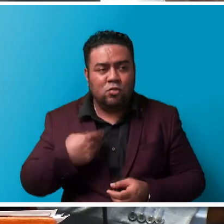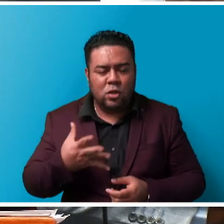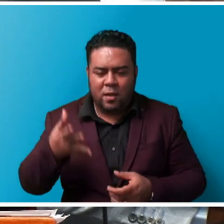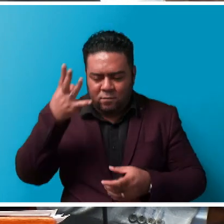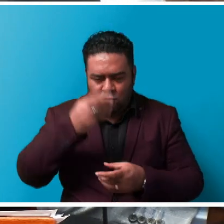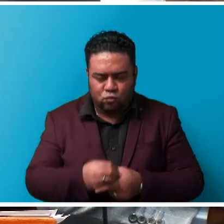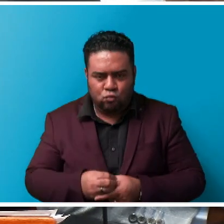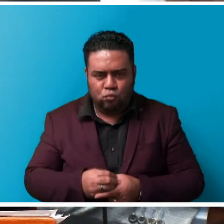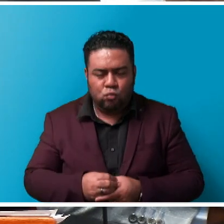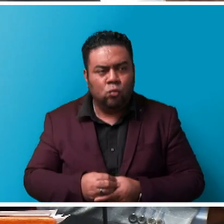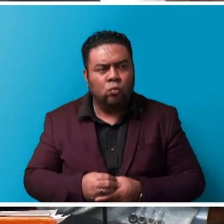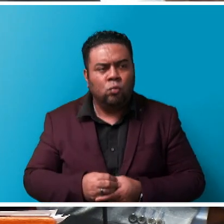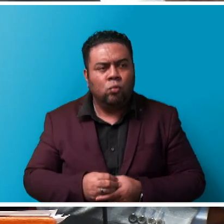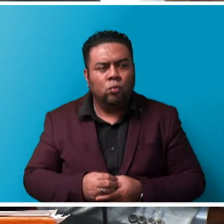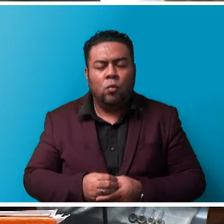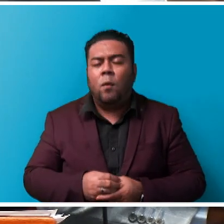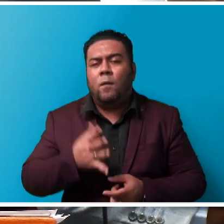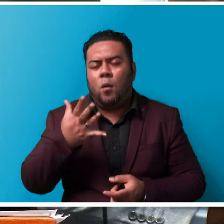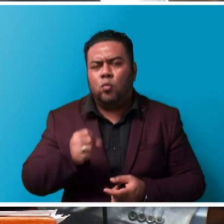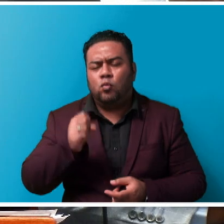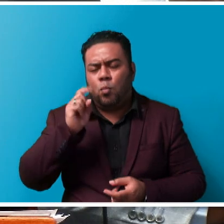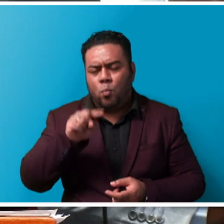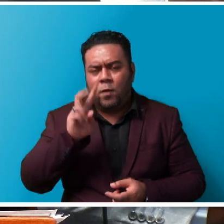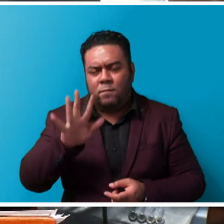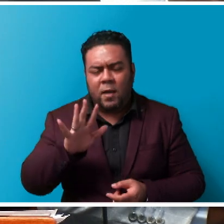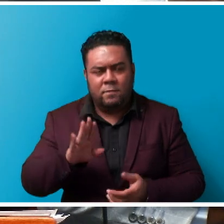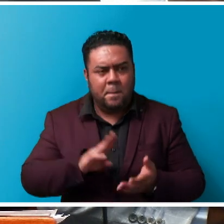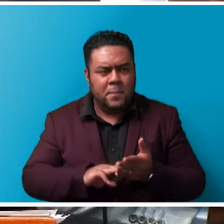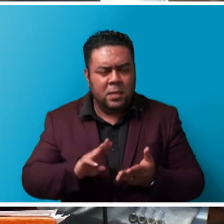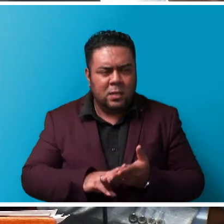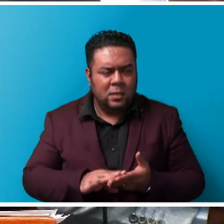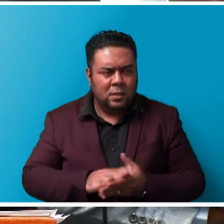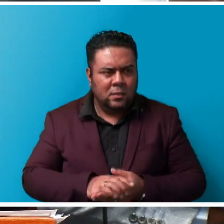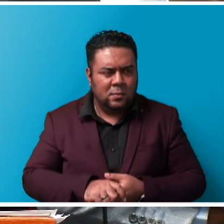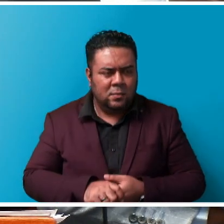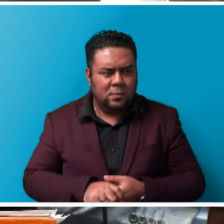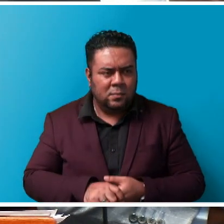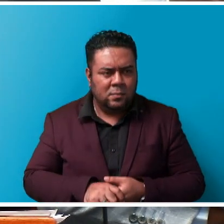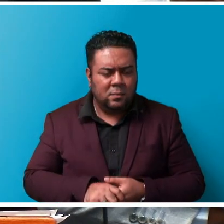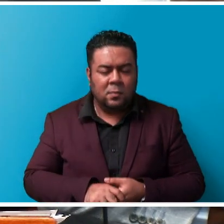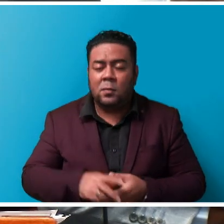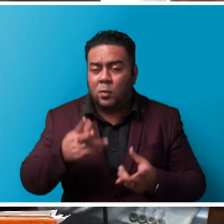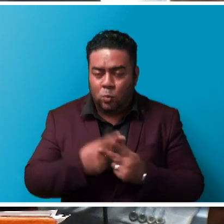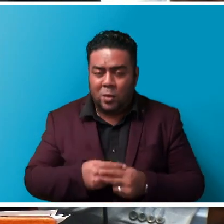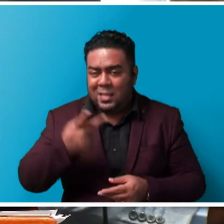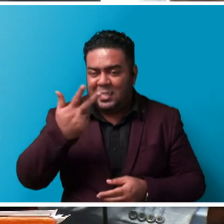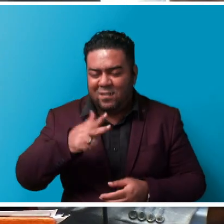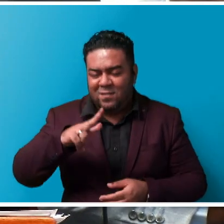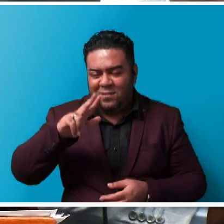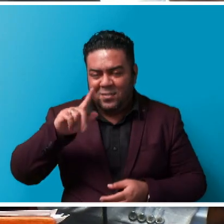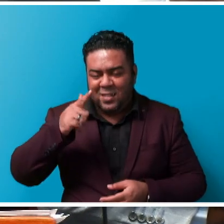of close to 0.5 million in constructing and upgrading works with the 73 kilometers of